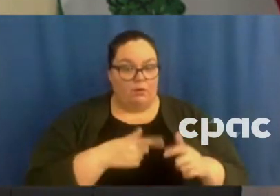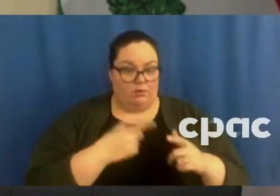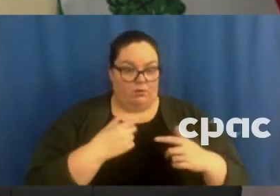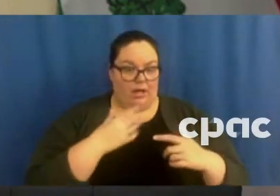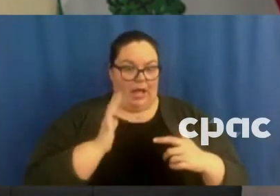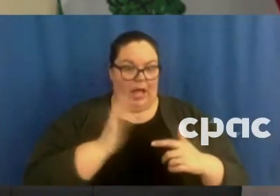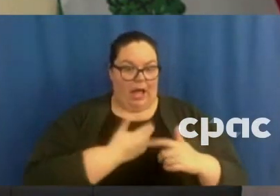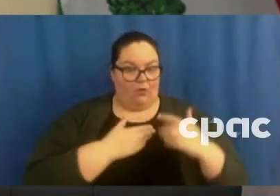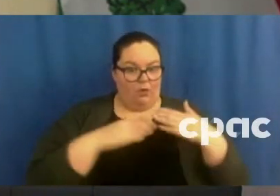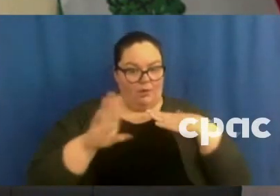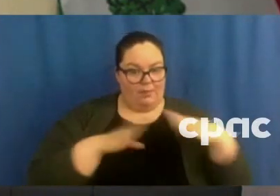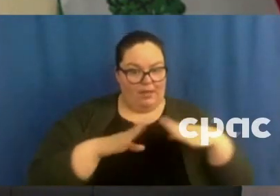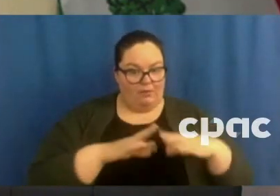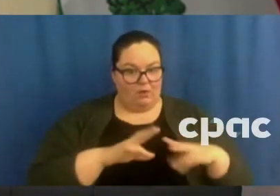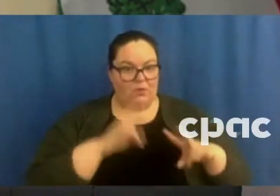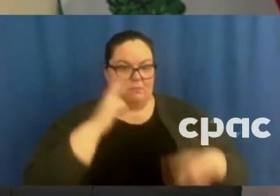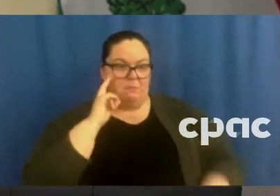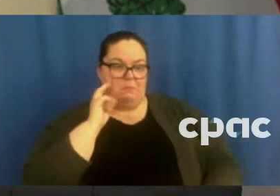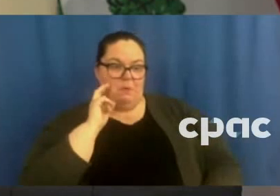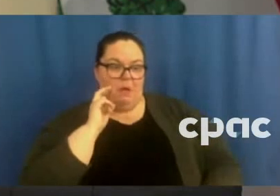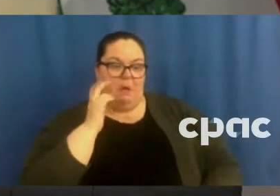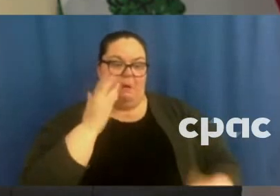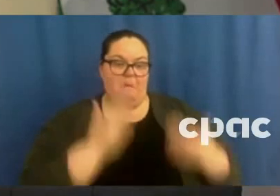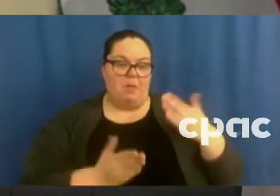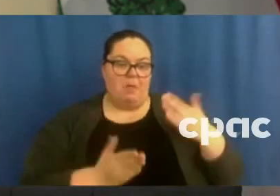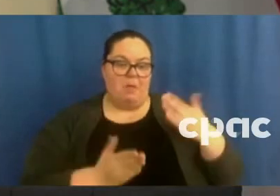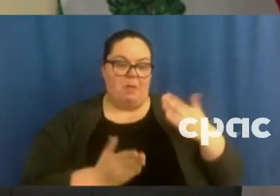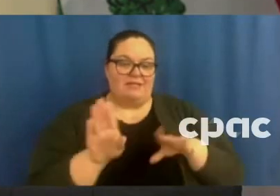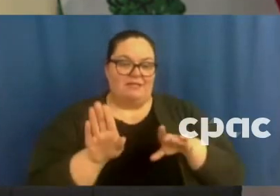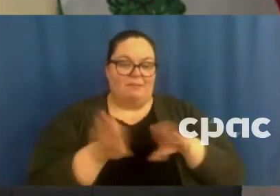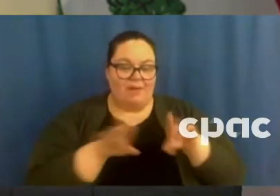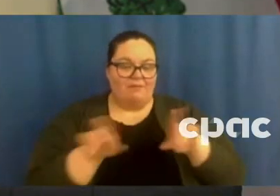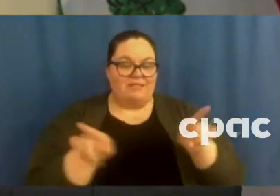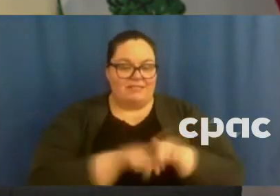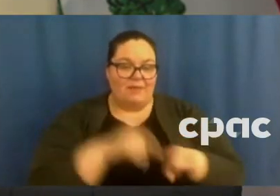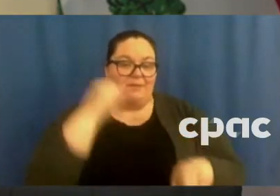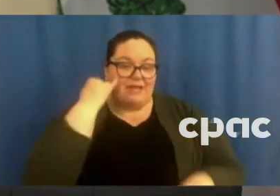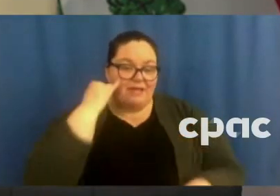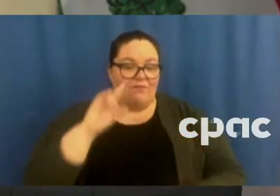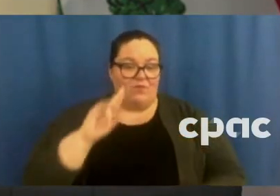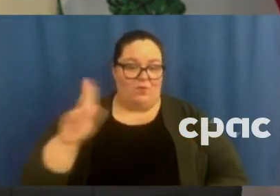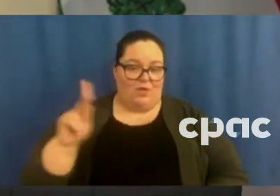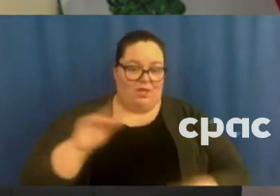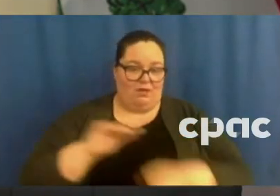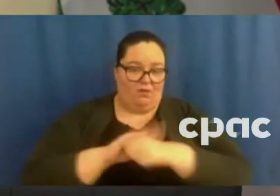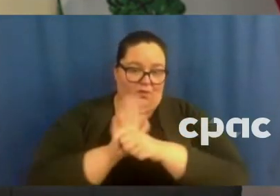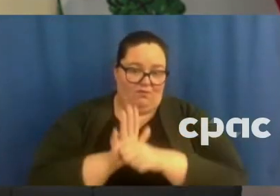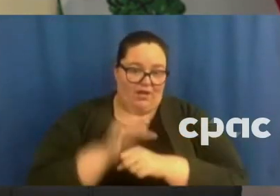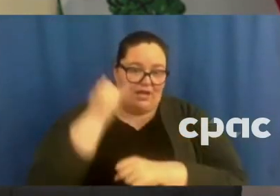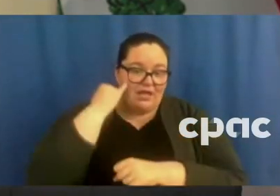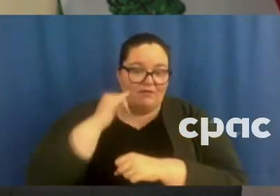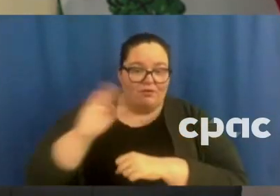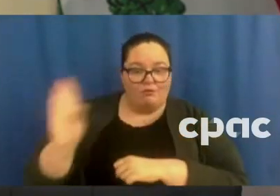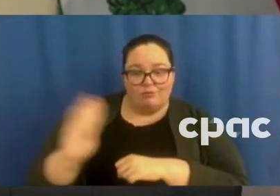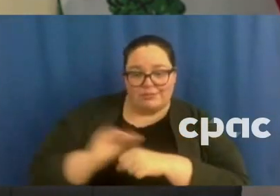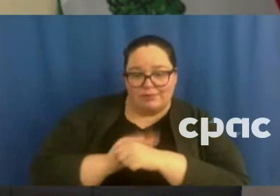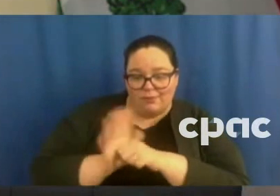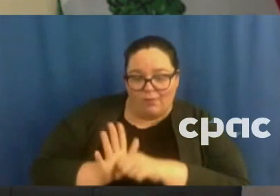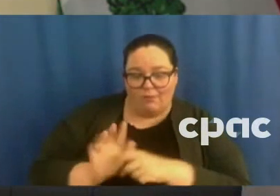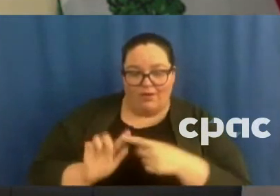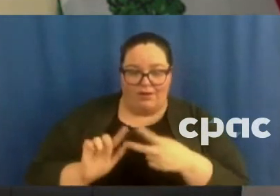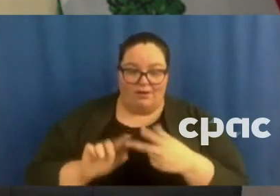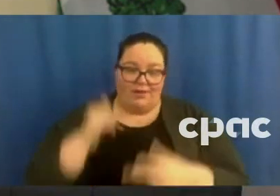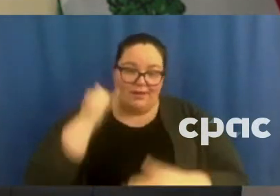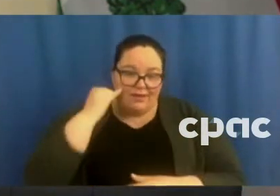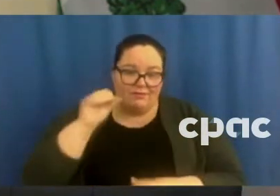is the variant. Therefore, we meet, and we've met over the last few days. Dr. Morrison hasn't